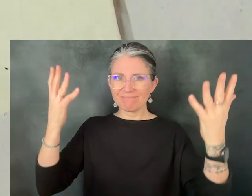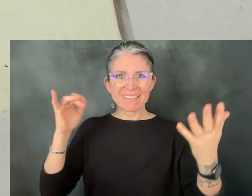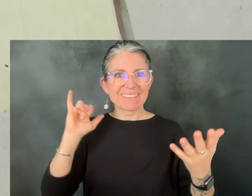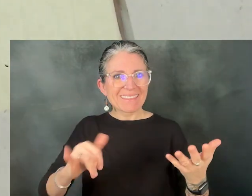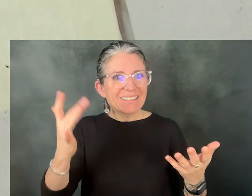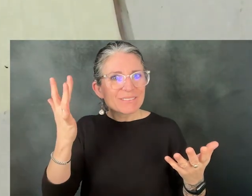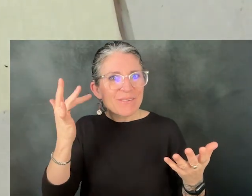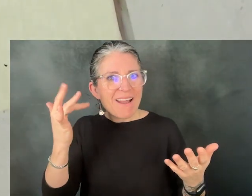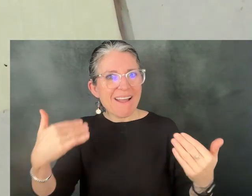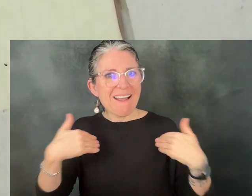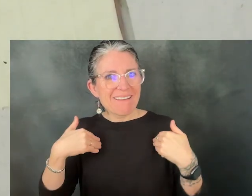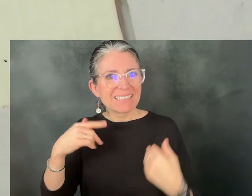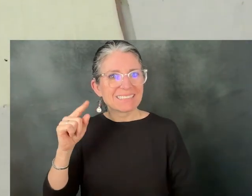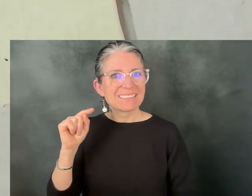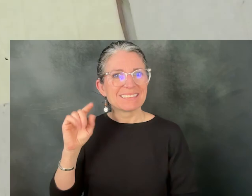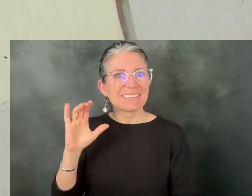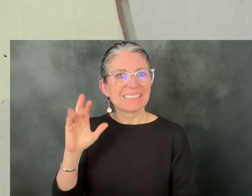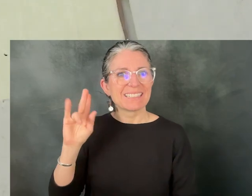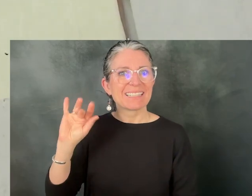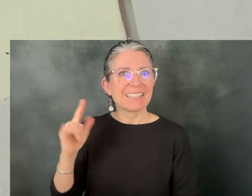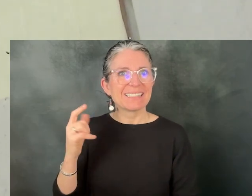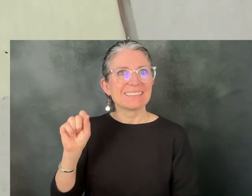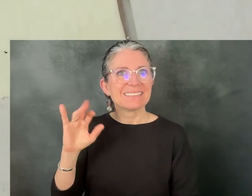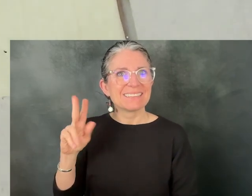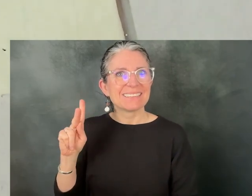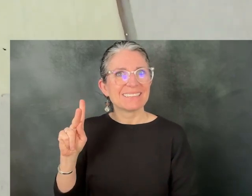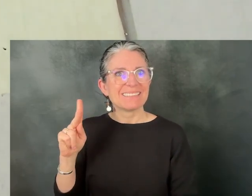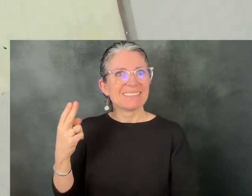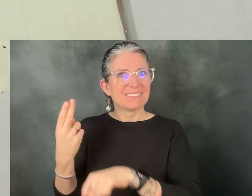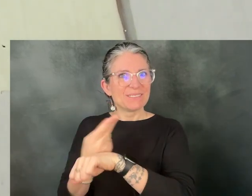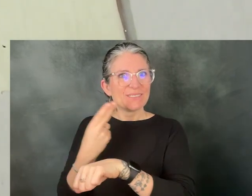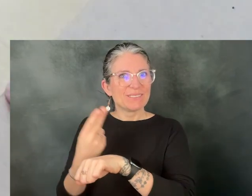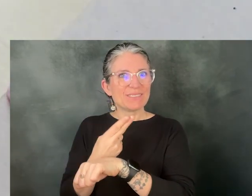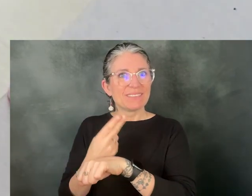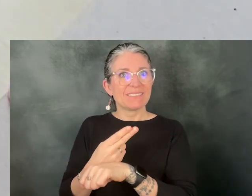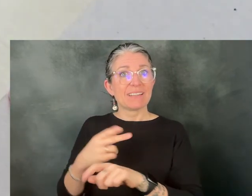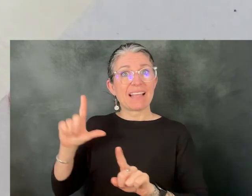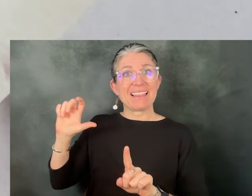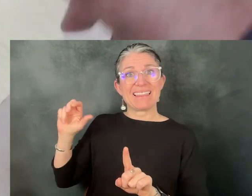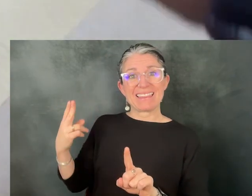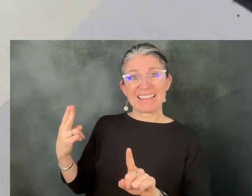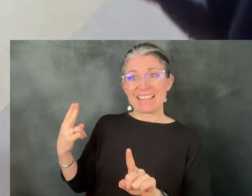There you go, folks. That's how you use a ticking stick.